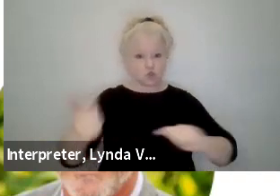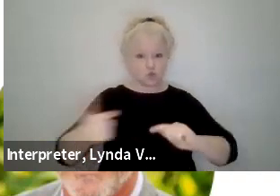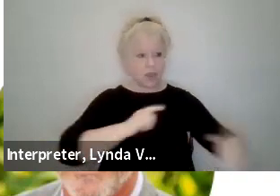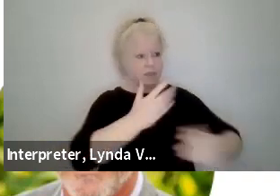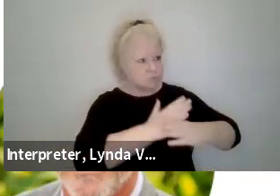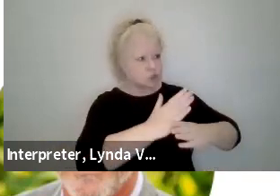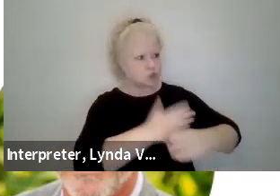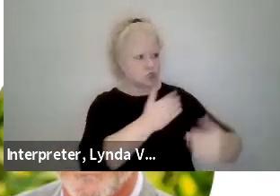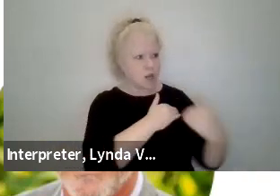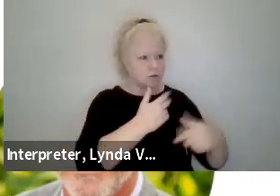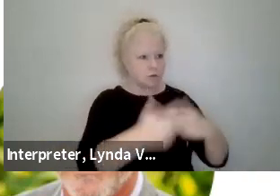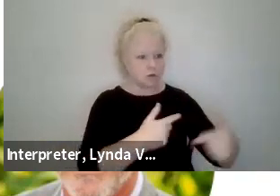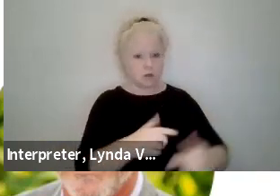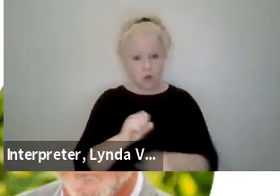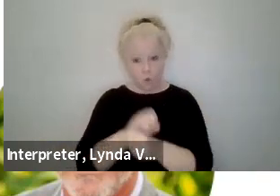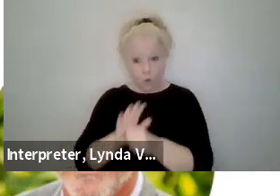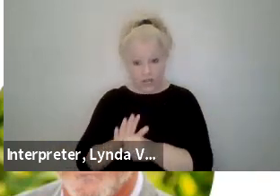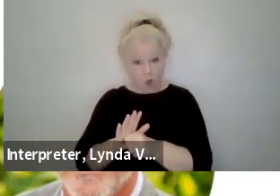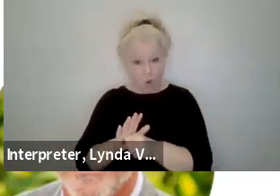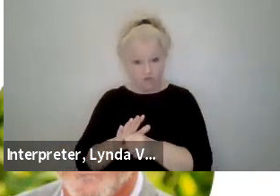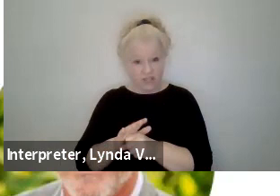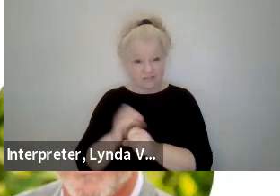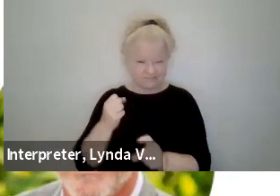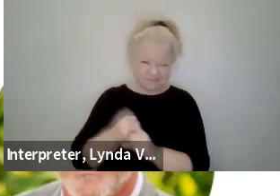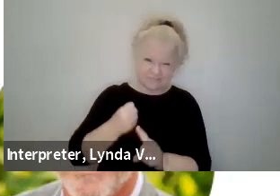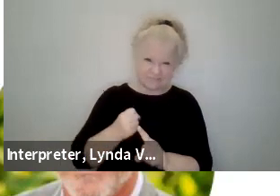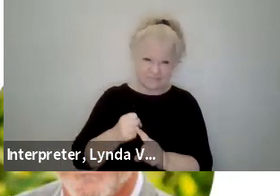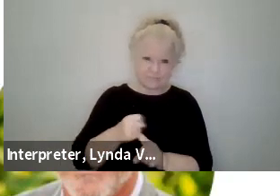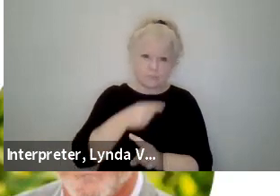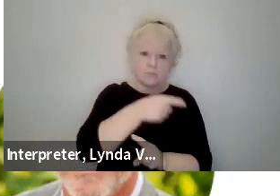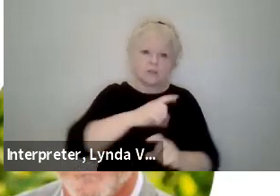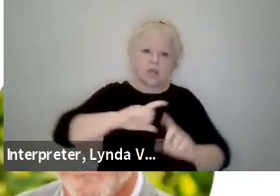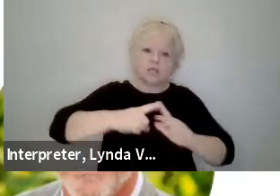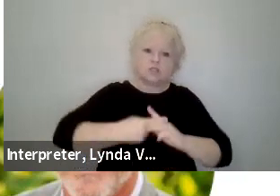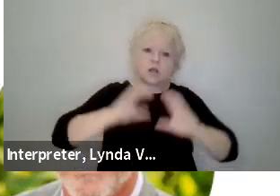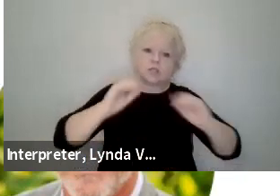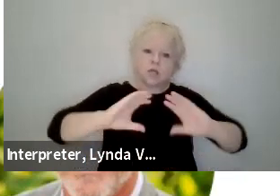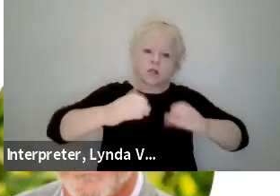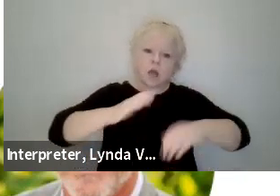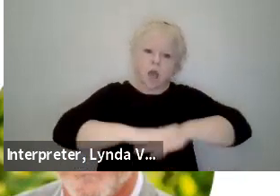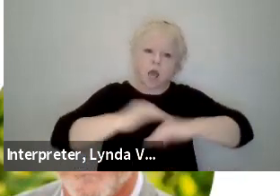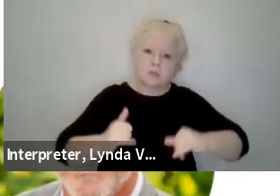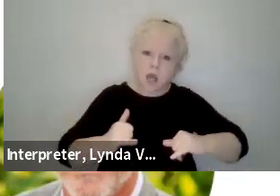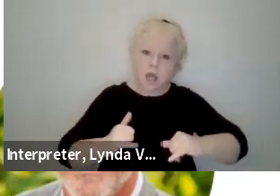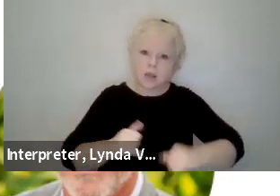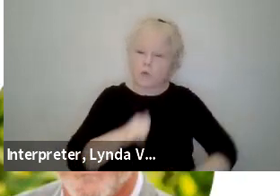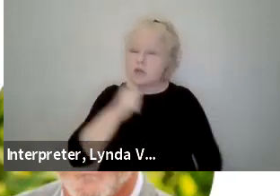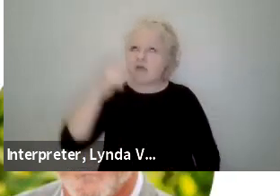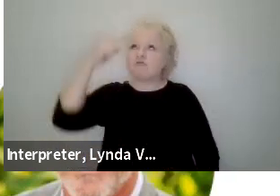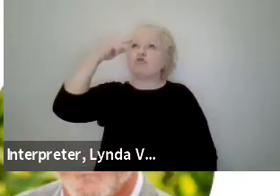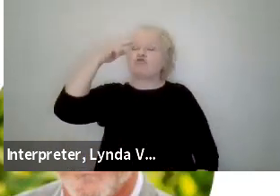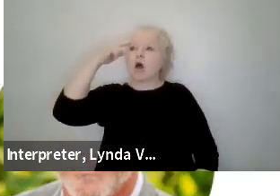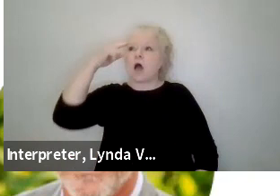when COVID hit, they started teaching classes for us online, which is something we had never discussed. But because we were engaged, we had